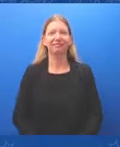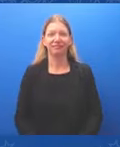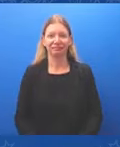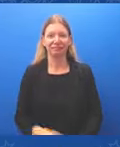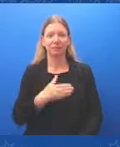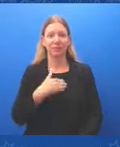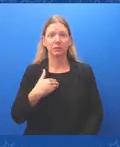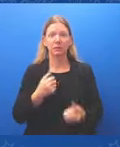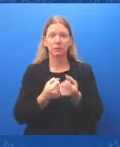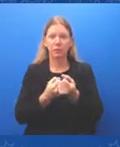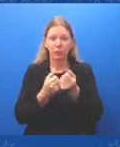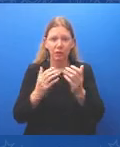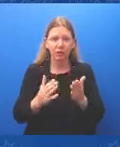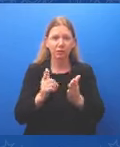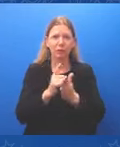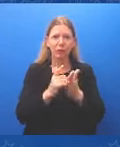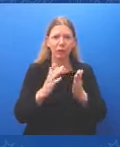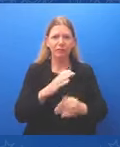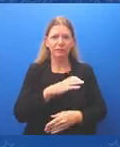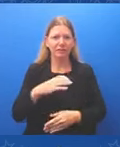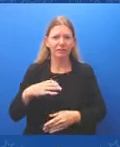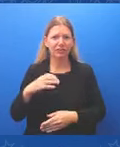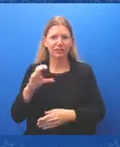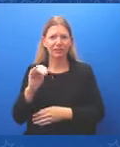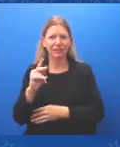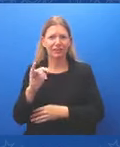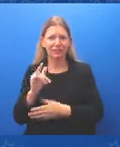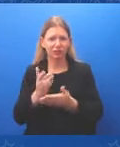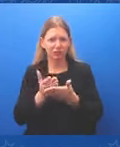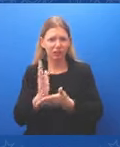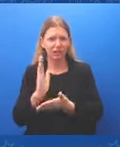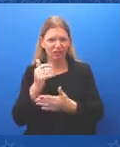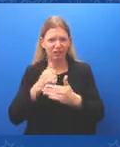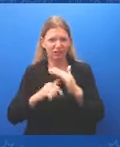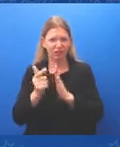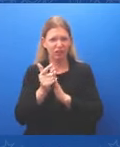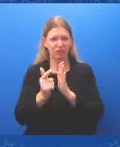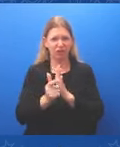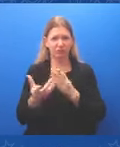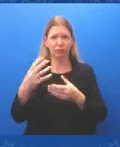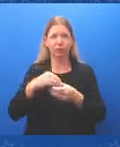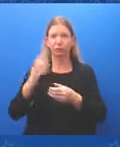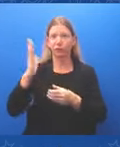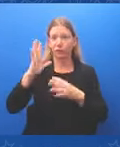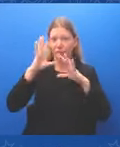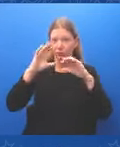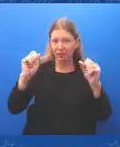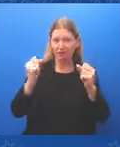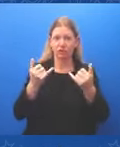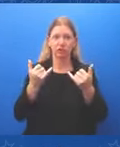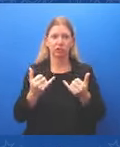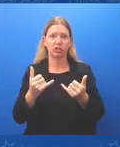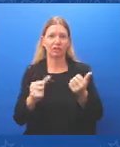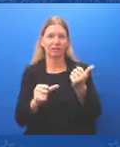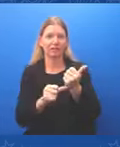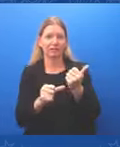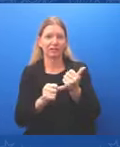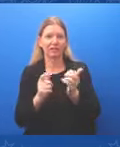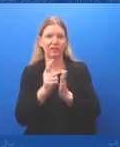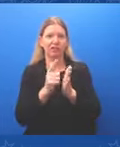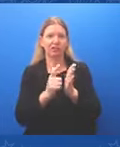Under the Law, including the former President and current Assistant Attorney General of Civil Rights, Christine Clark. Christine?